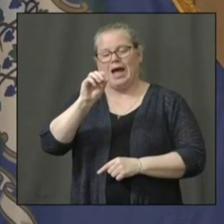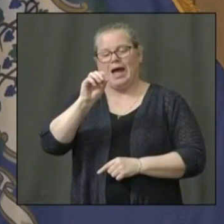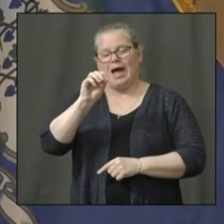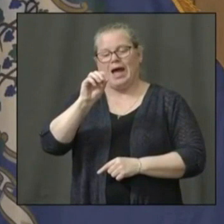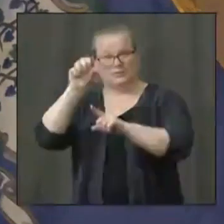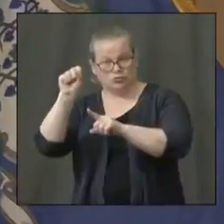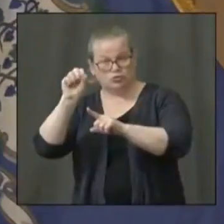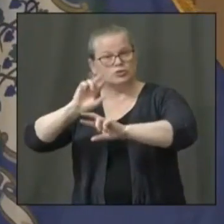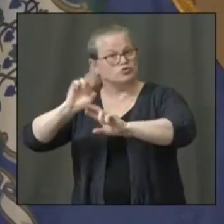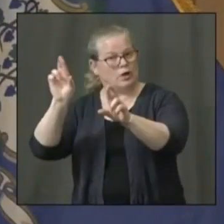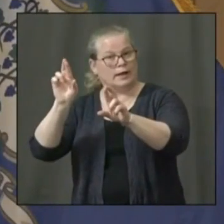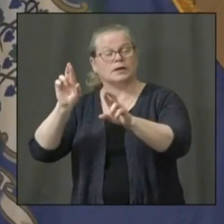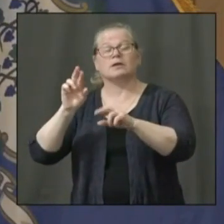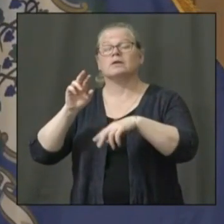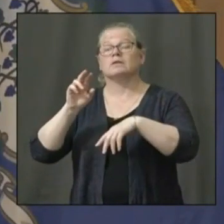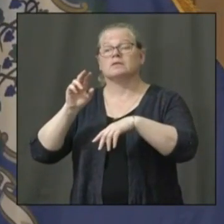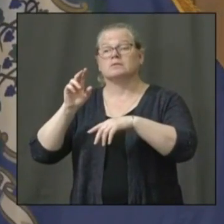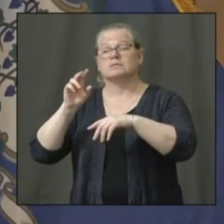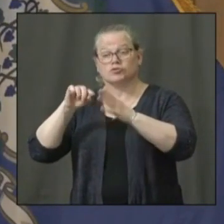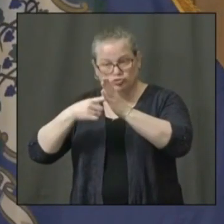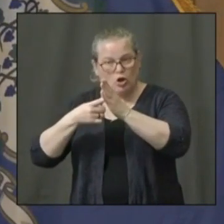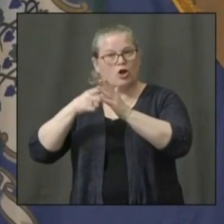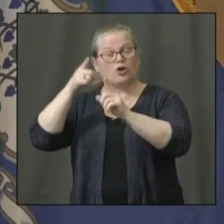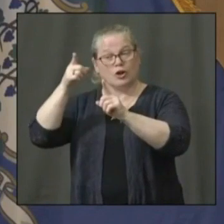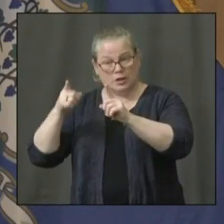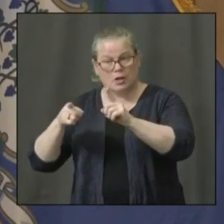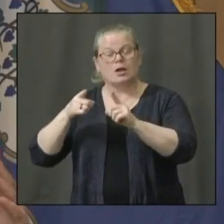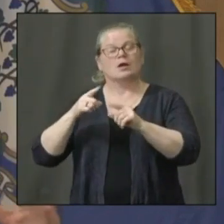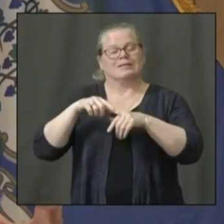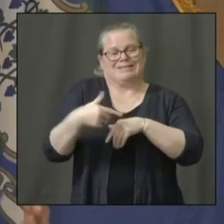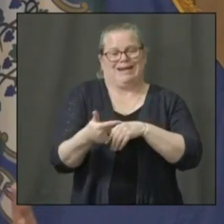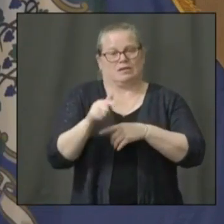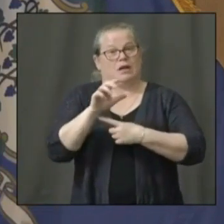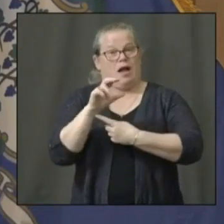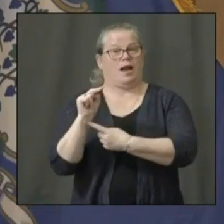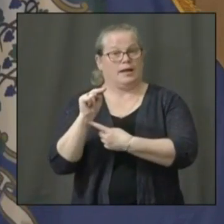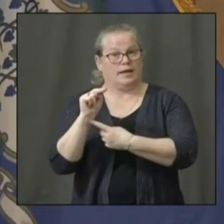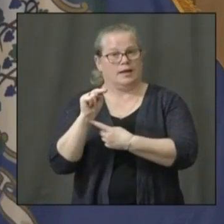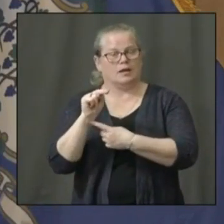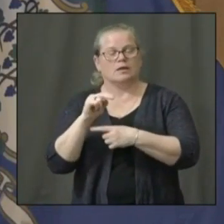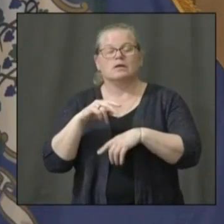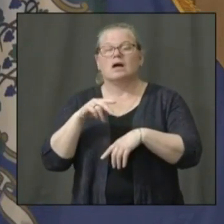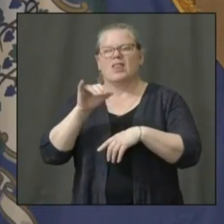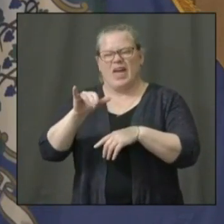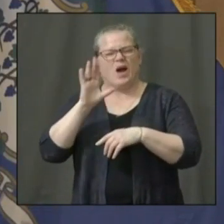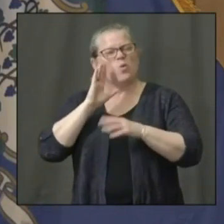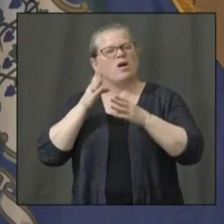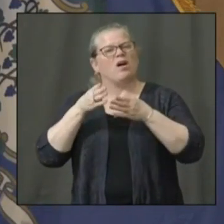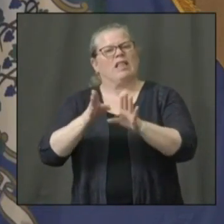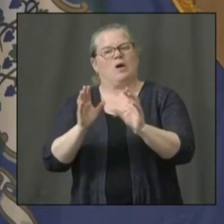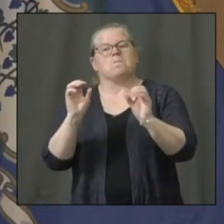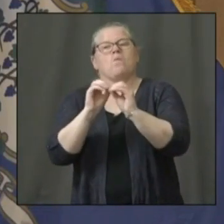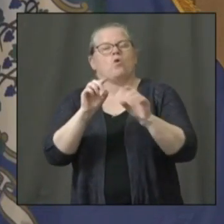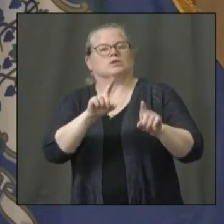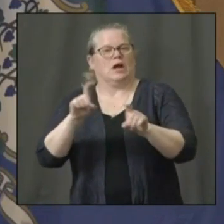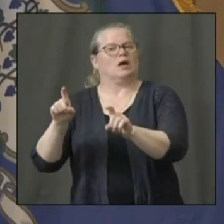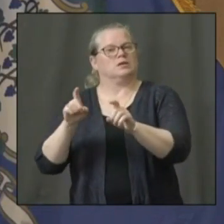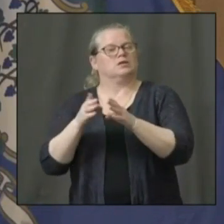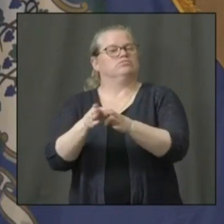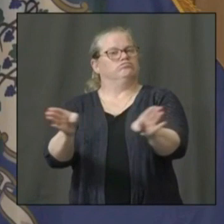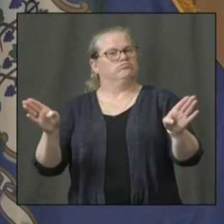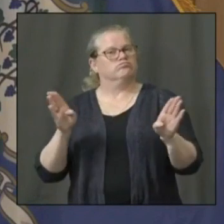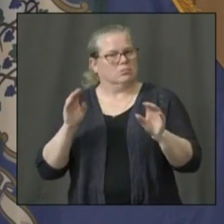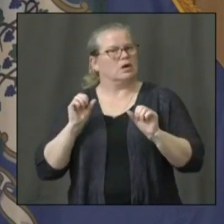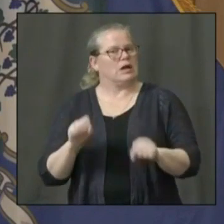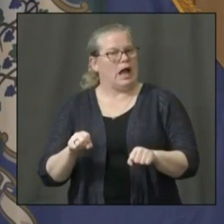says the next up is Connecticut. More on that soon, but that will allow us to broaden the mix of tests in a dramatic way and allow